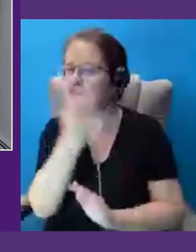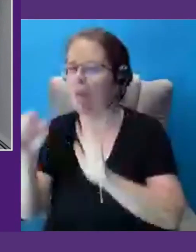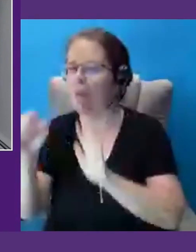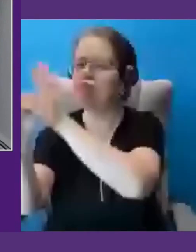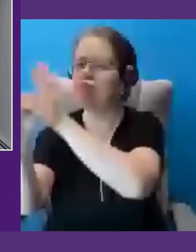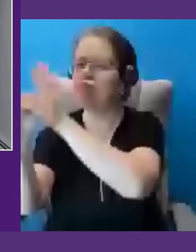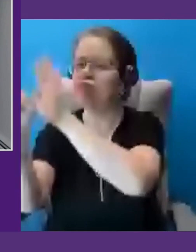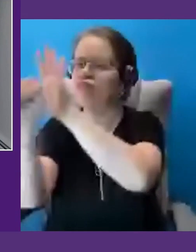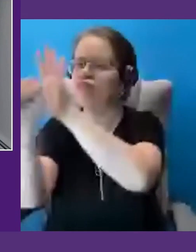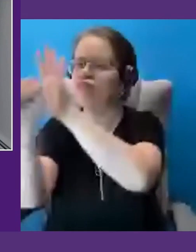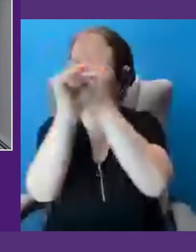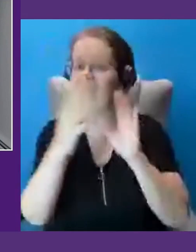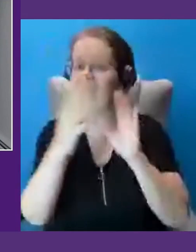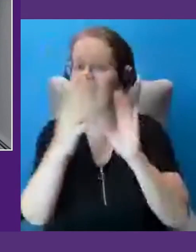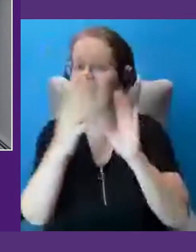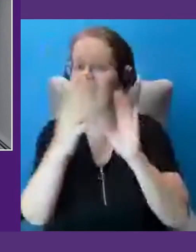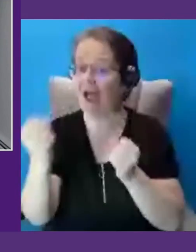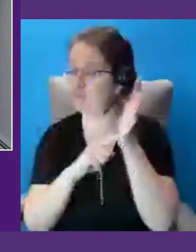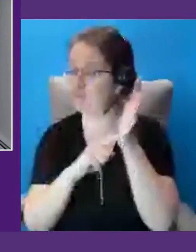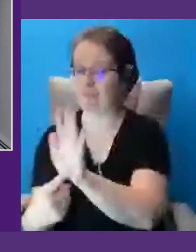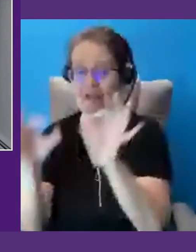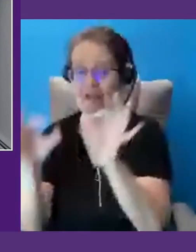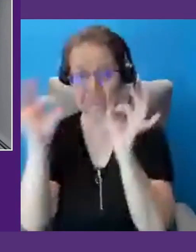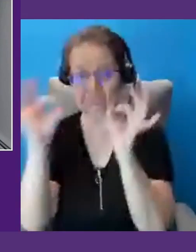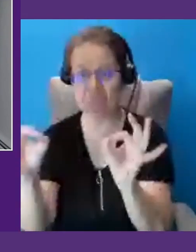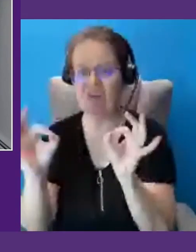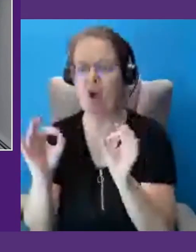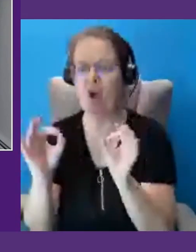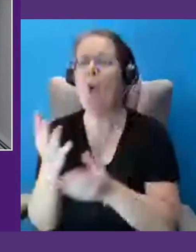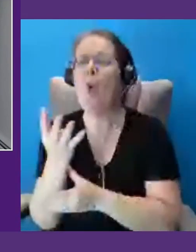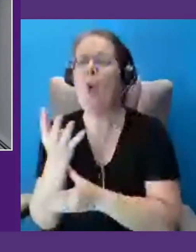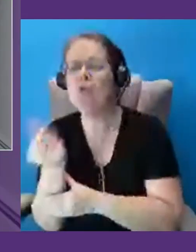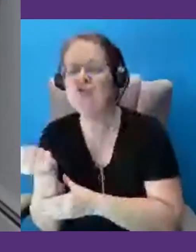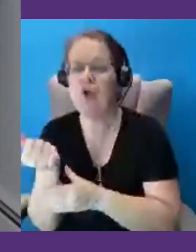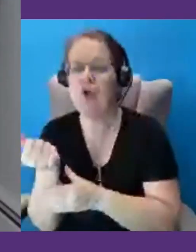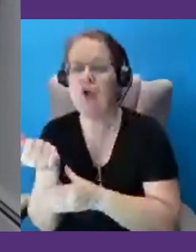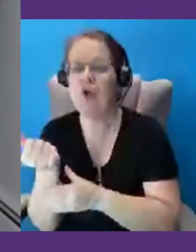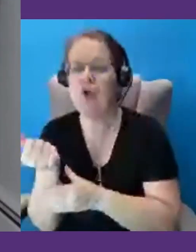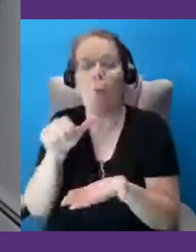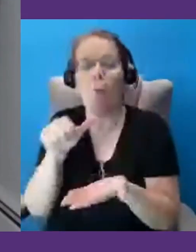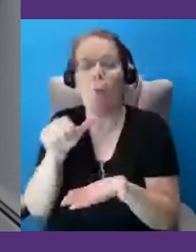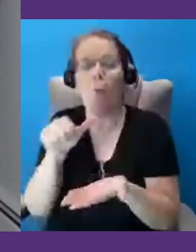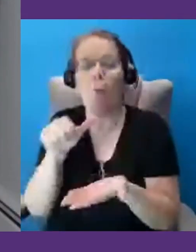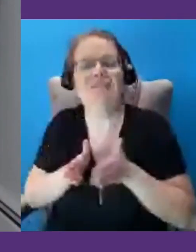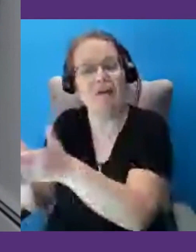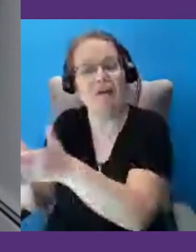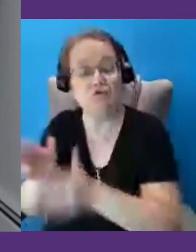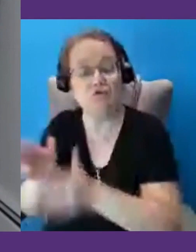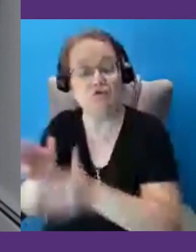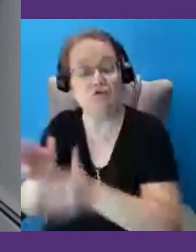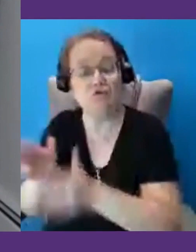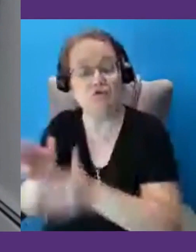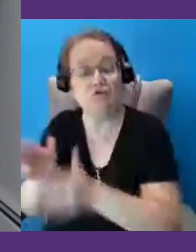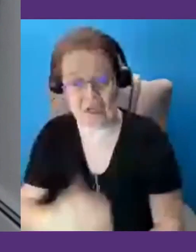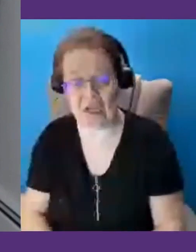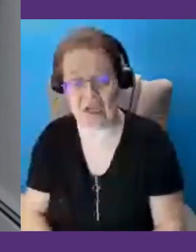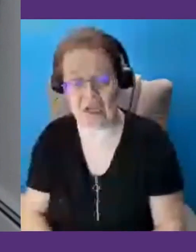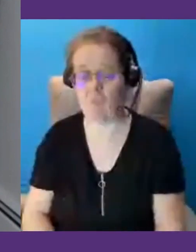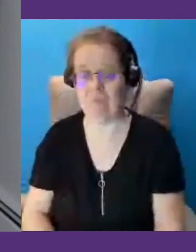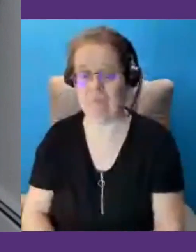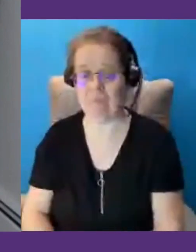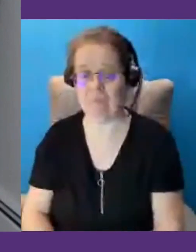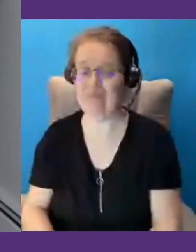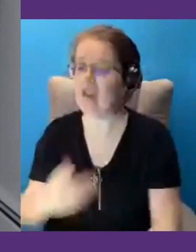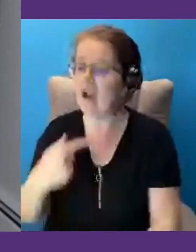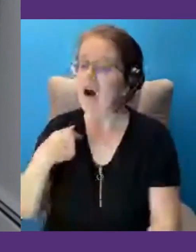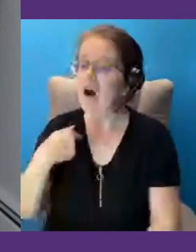that are doing at least the stuff that's taken them in the right direction? Yeah, I mean, I think right now there